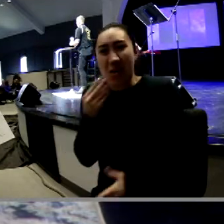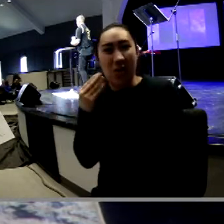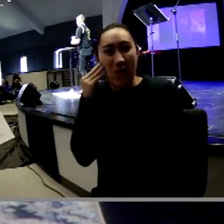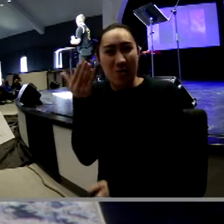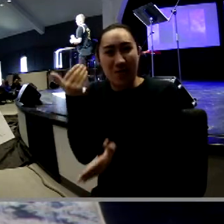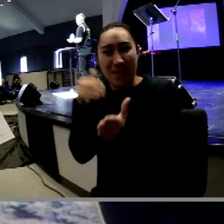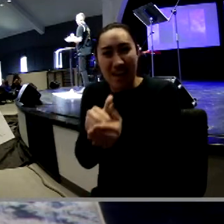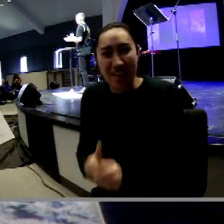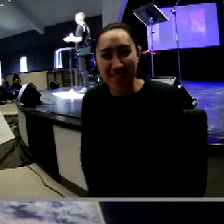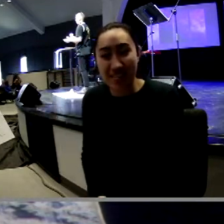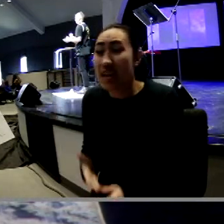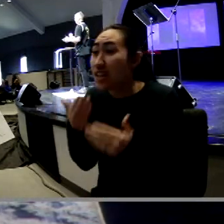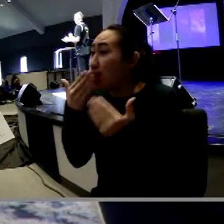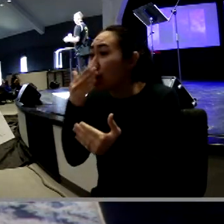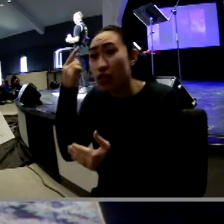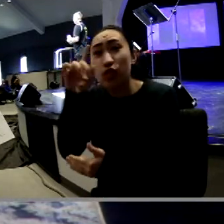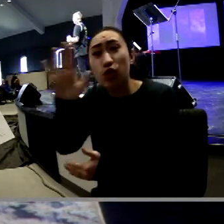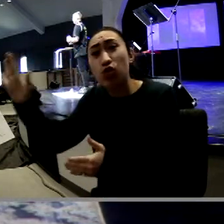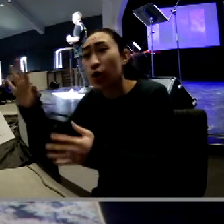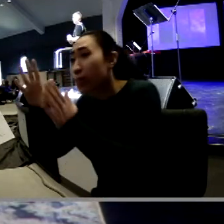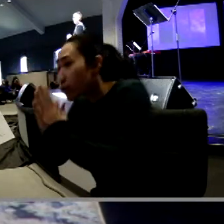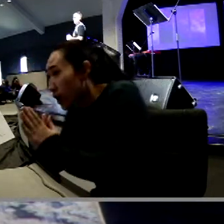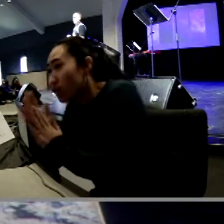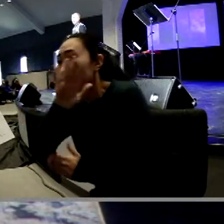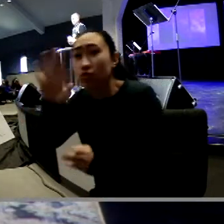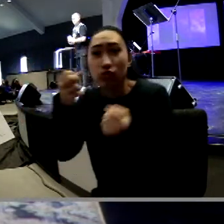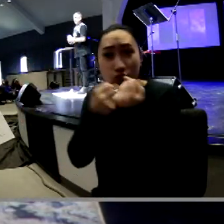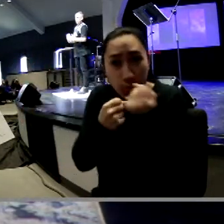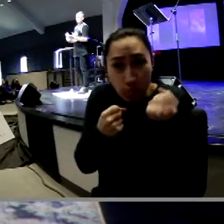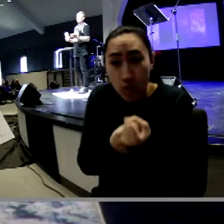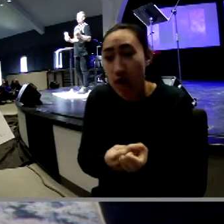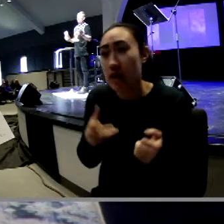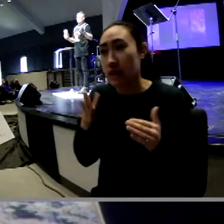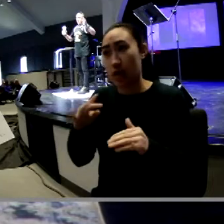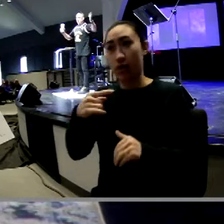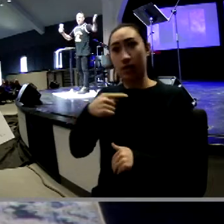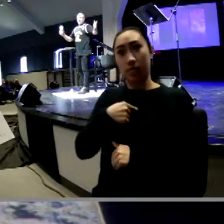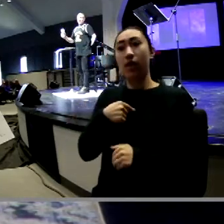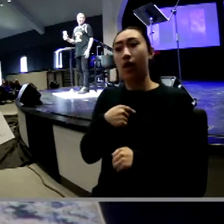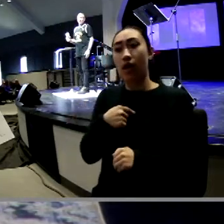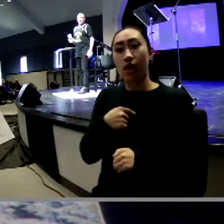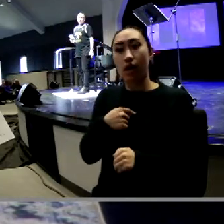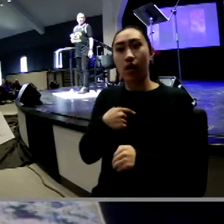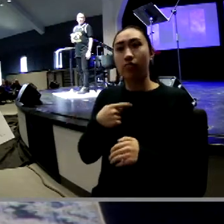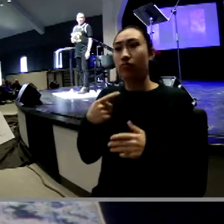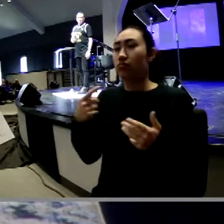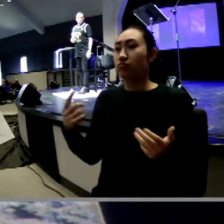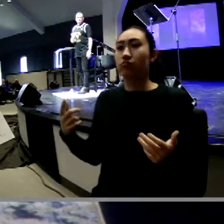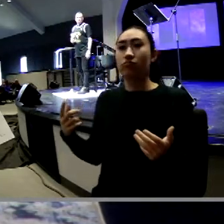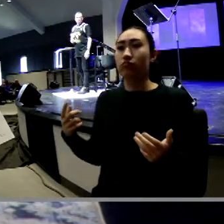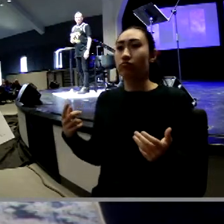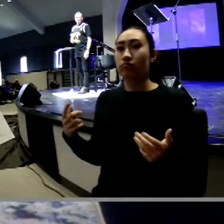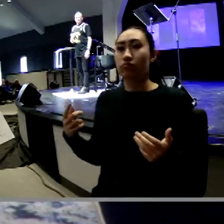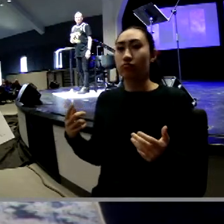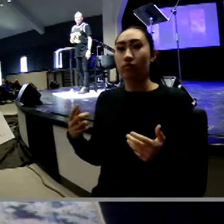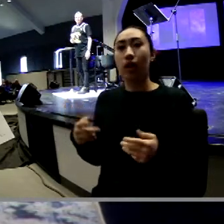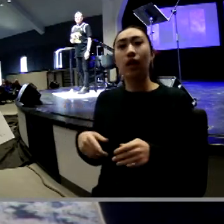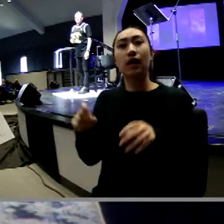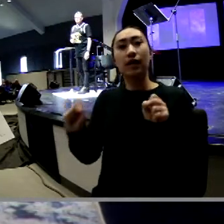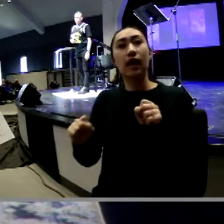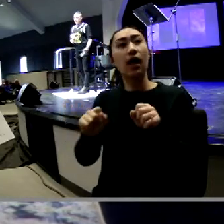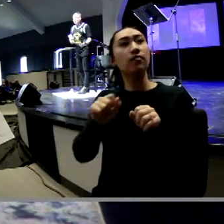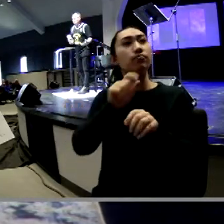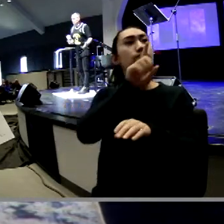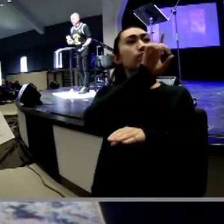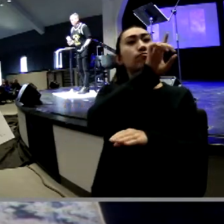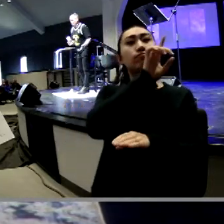your prayers. Thank you for your support, for allowing us to be able to go and be an extension of Summit. I was at